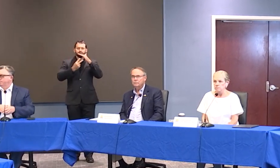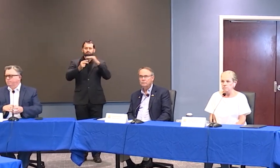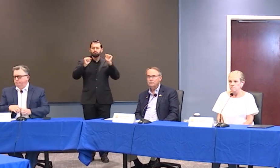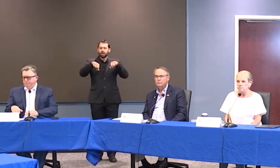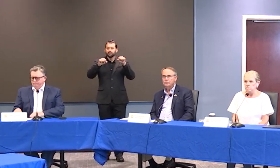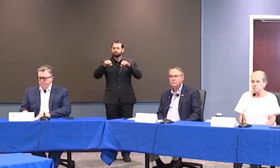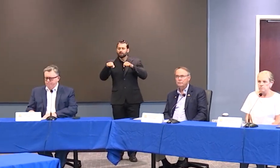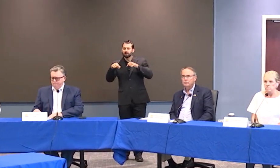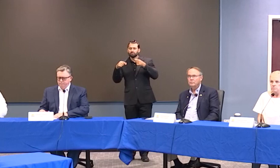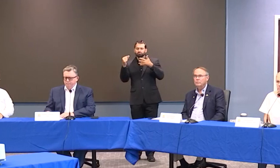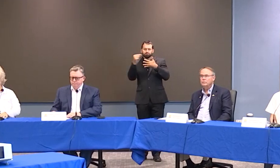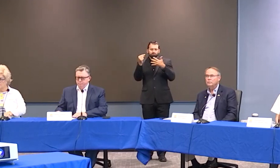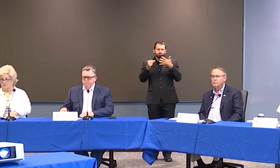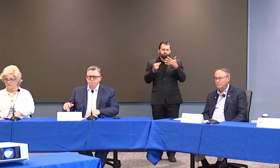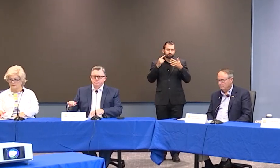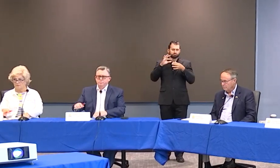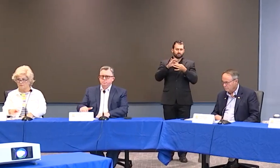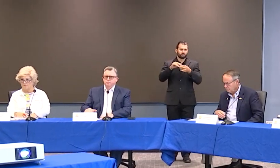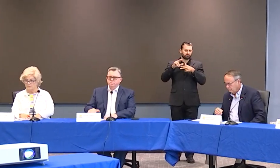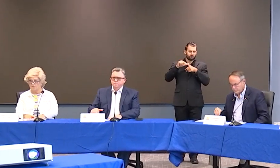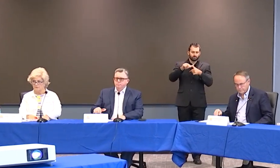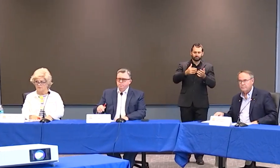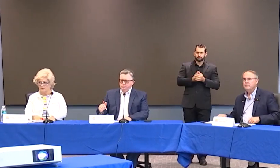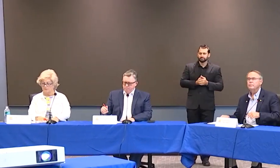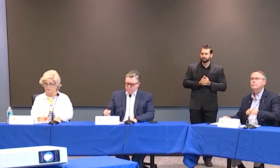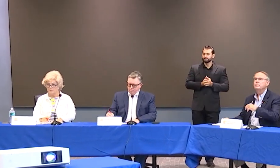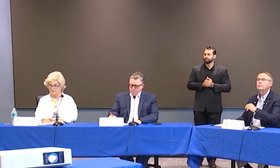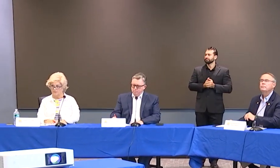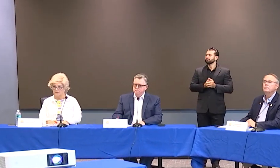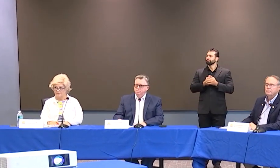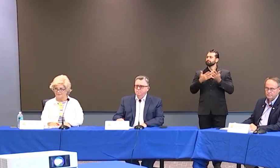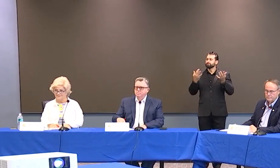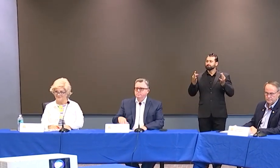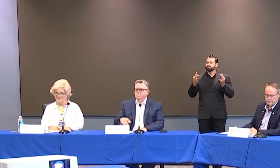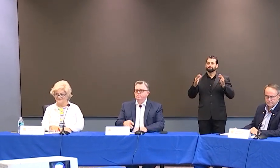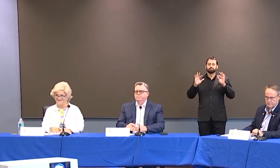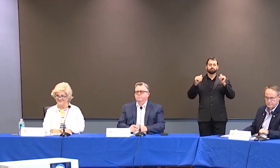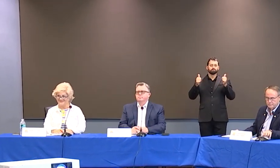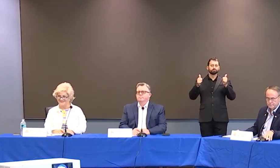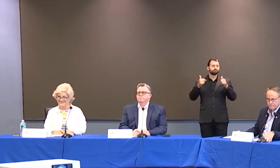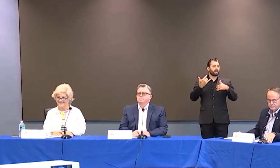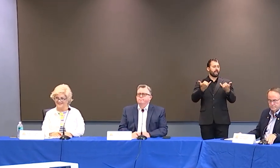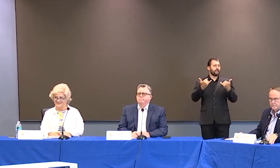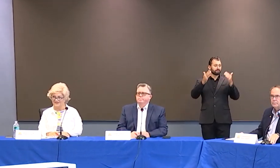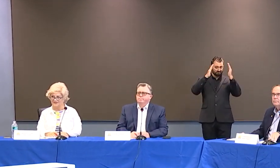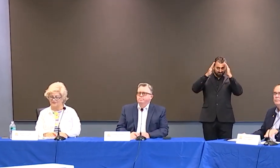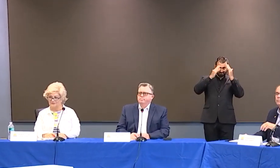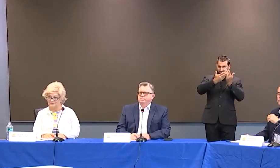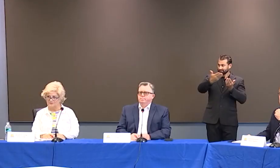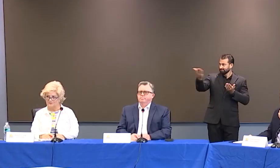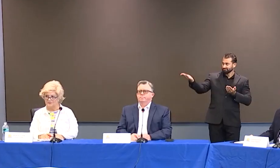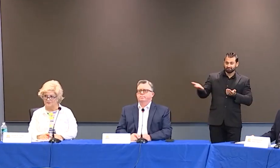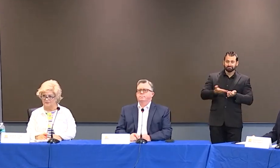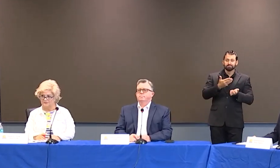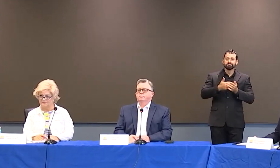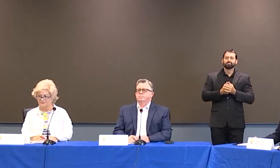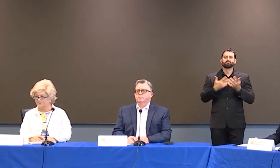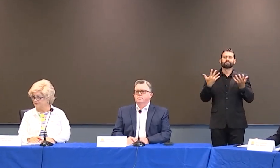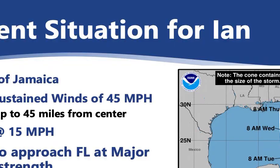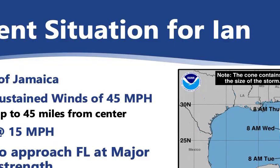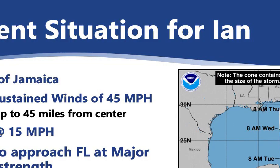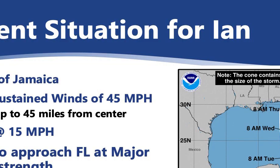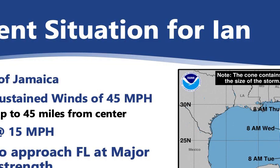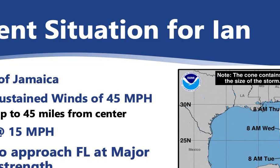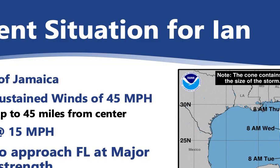Good afternoon, Commissioners. Sorry to bring you in on a Saturday. We continue to monitor Tropical Storm